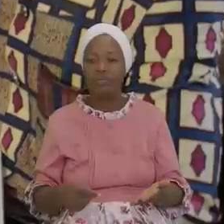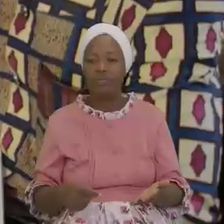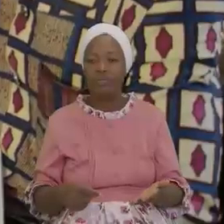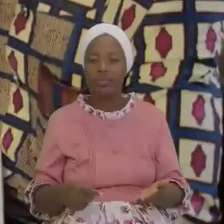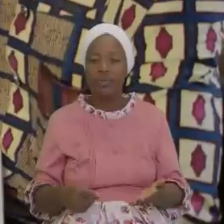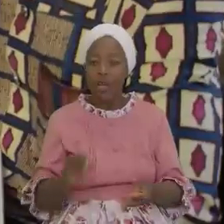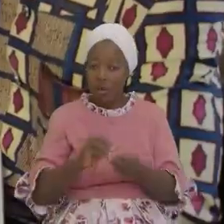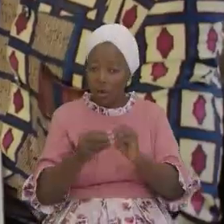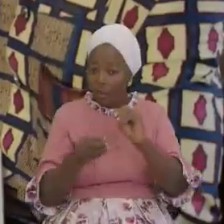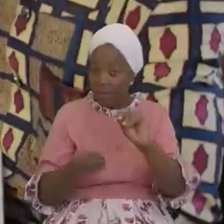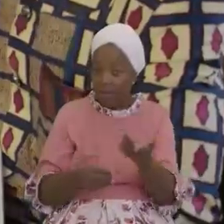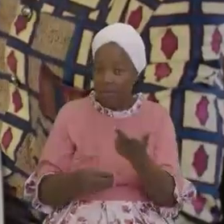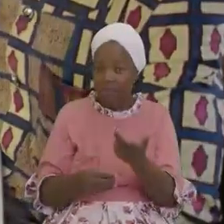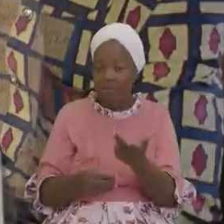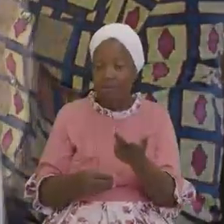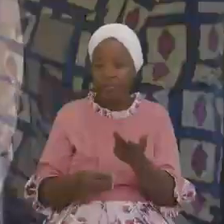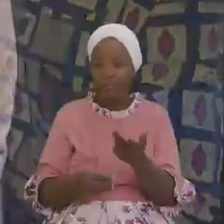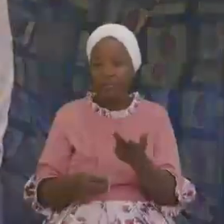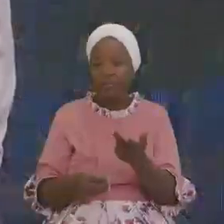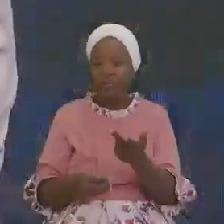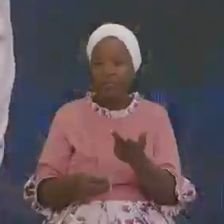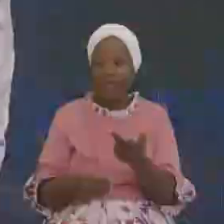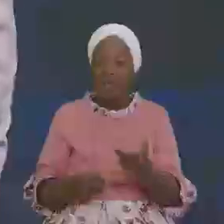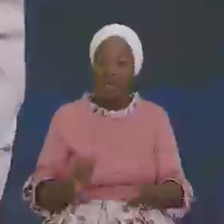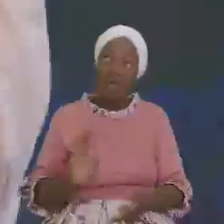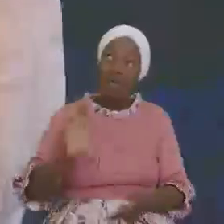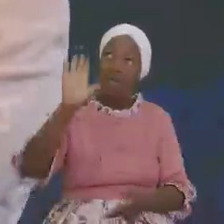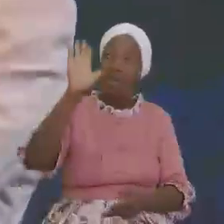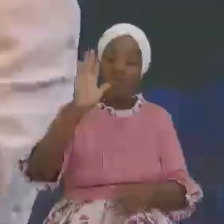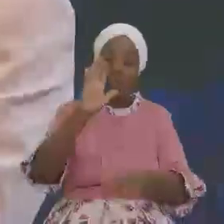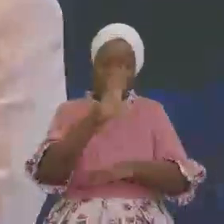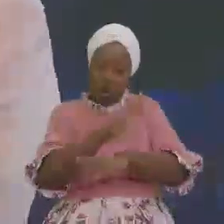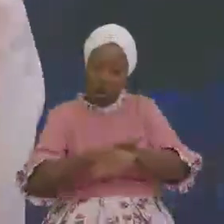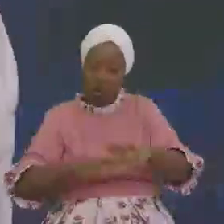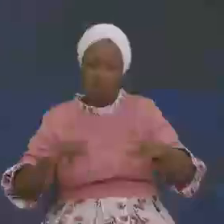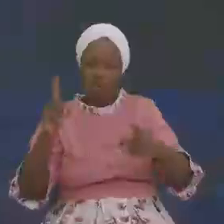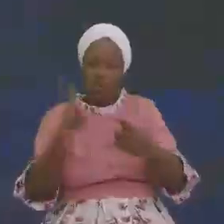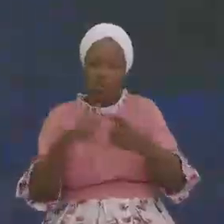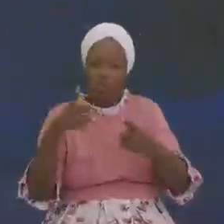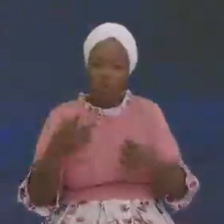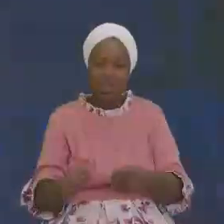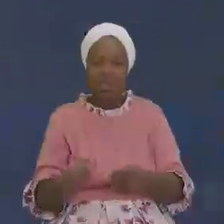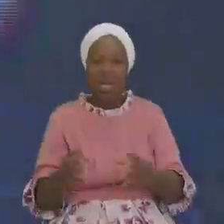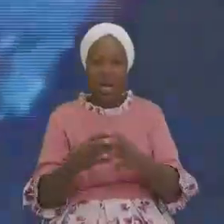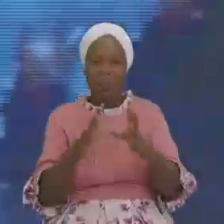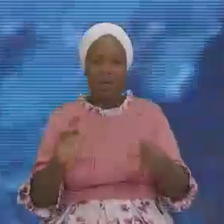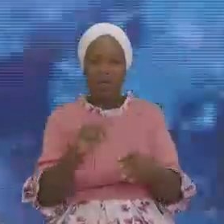Number three is called to the abounding life.